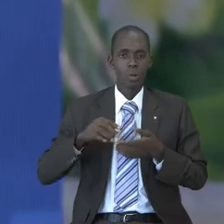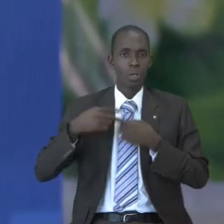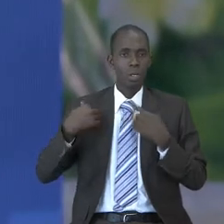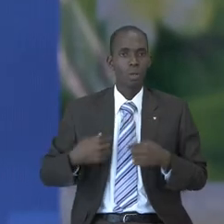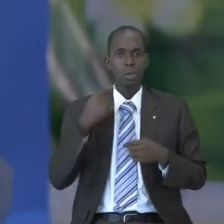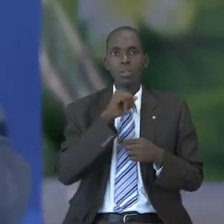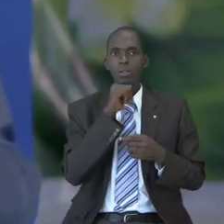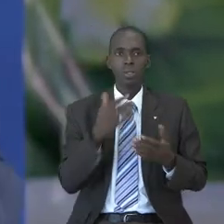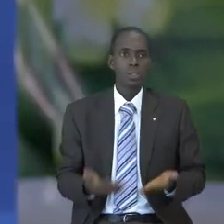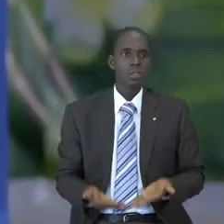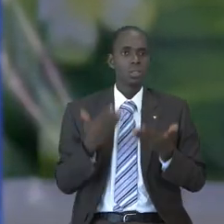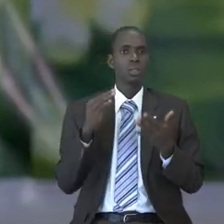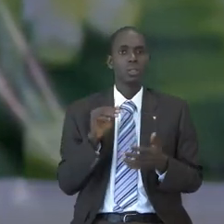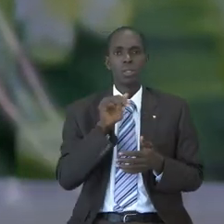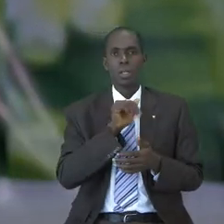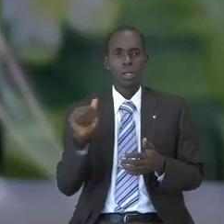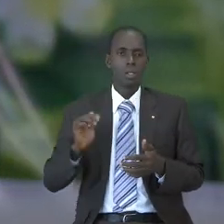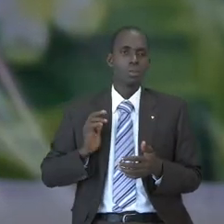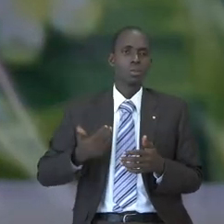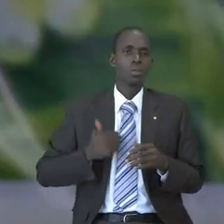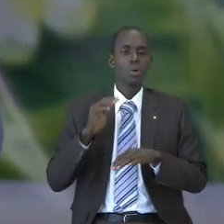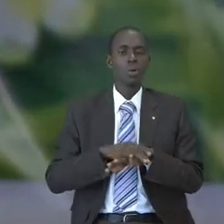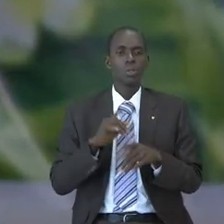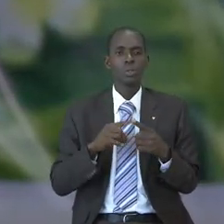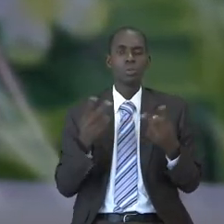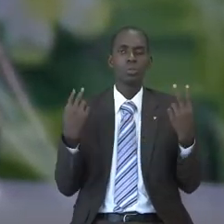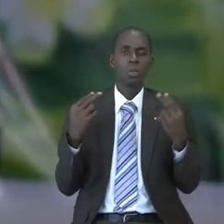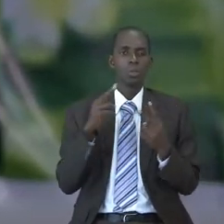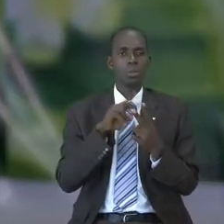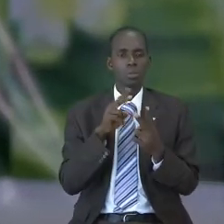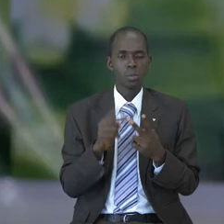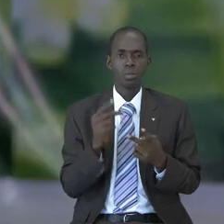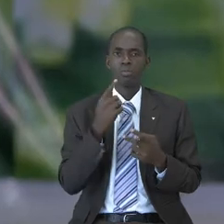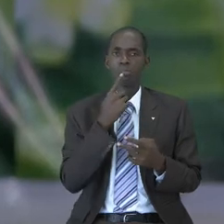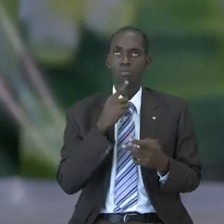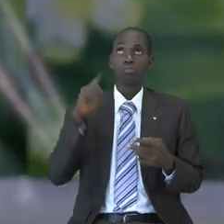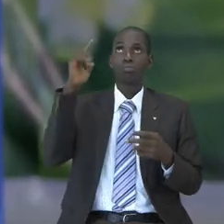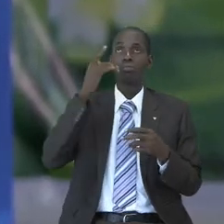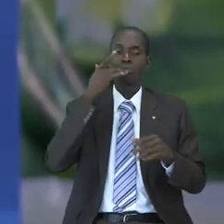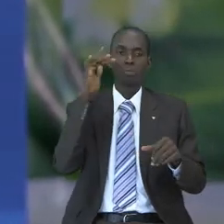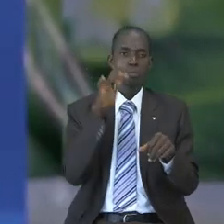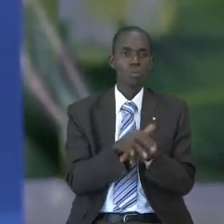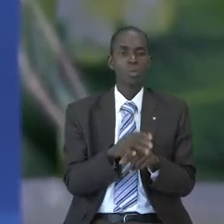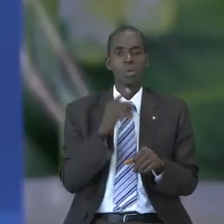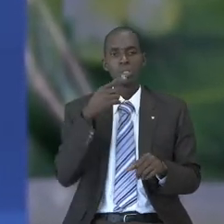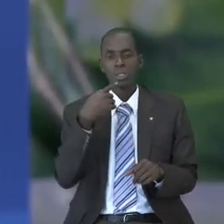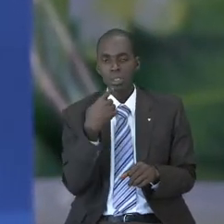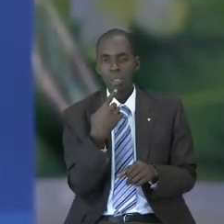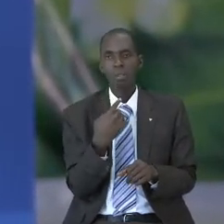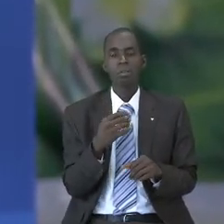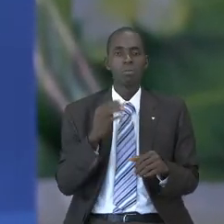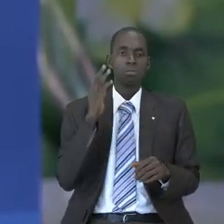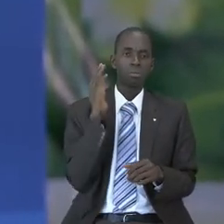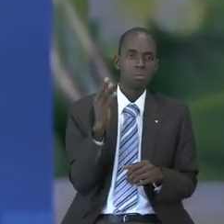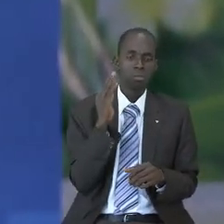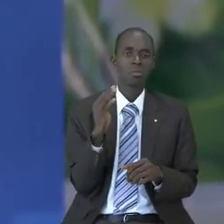lifted up his soul, her soul, unto vanity, nor sworn, nor spoken, nor